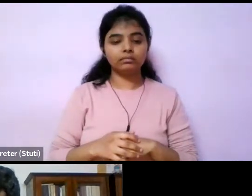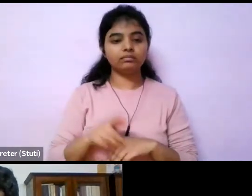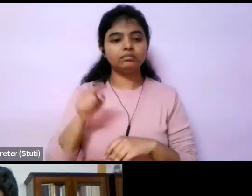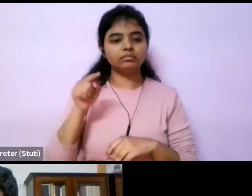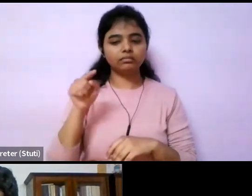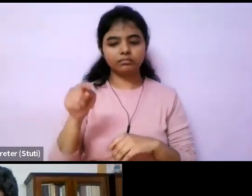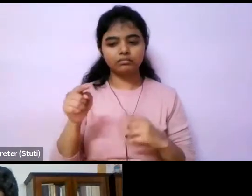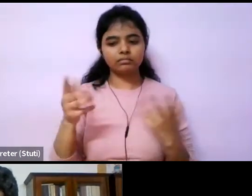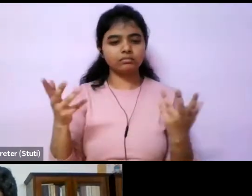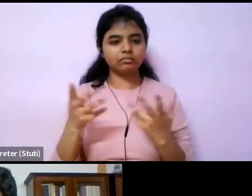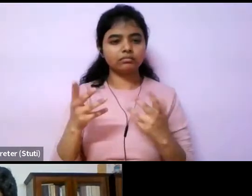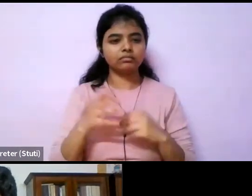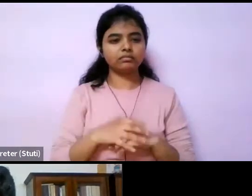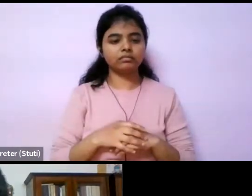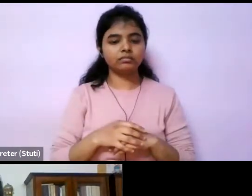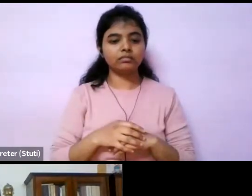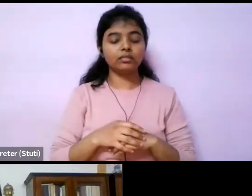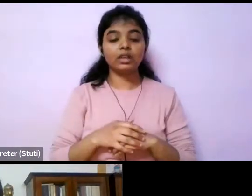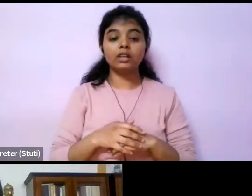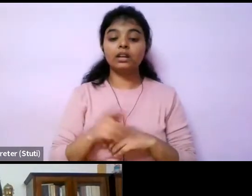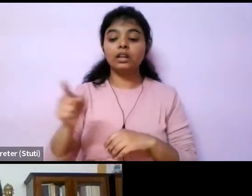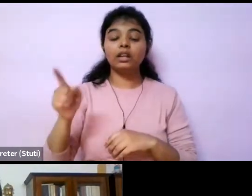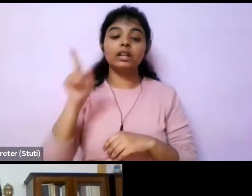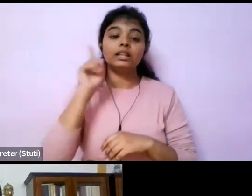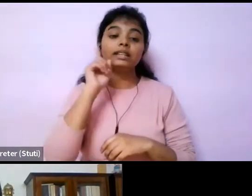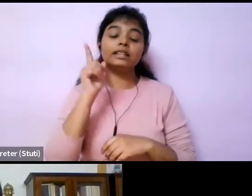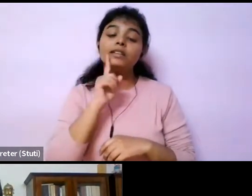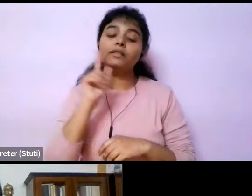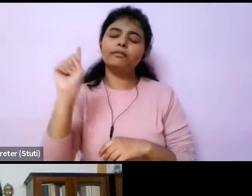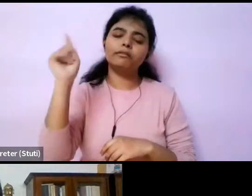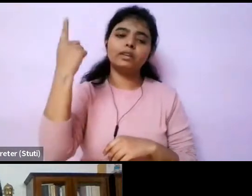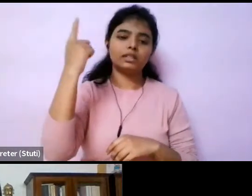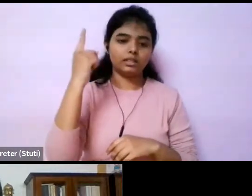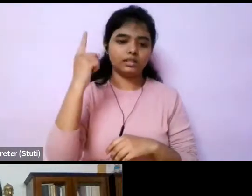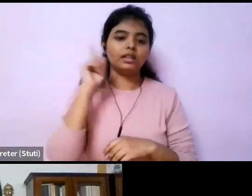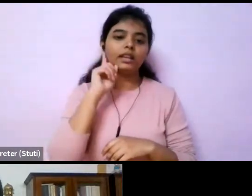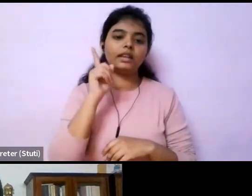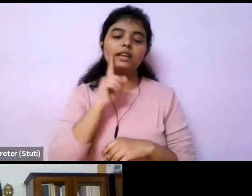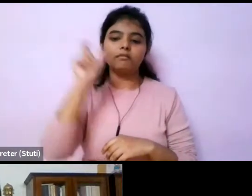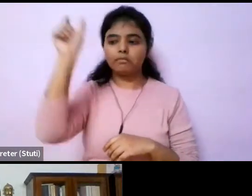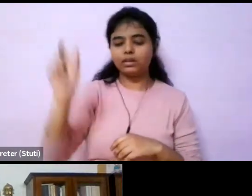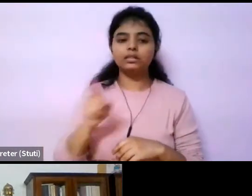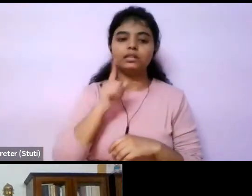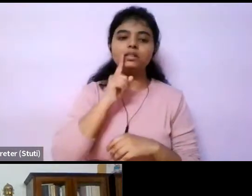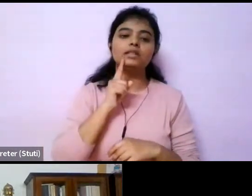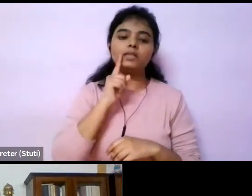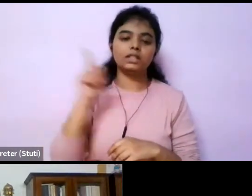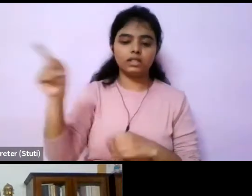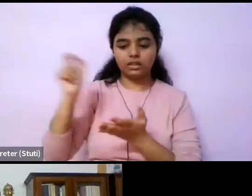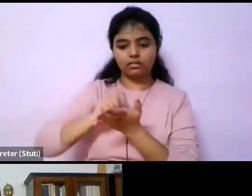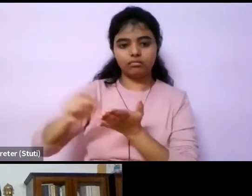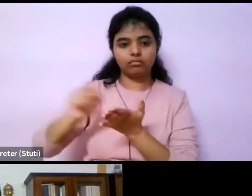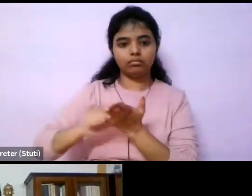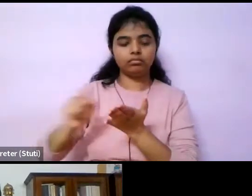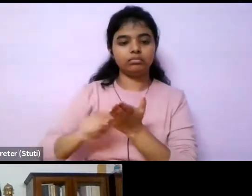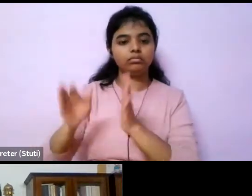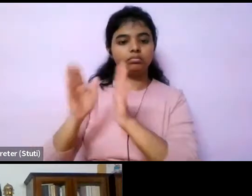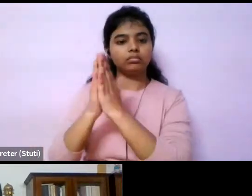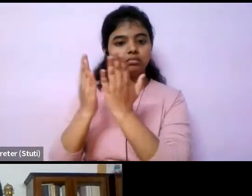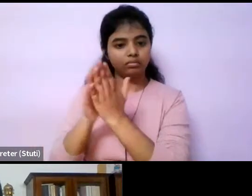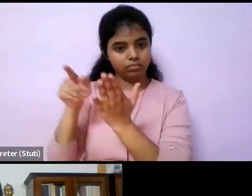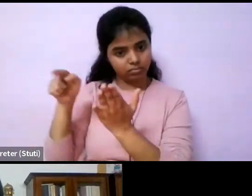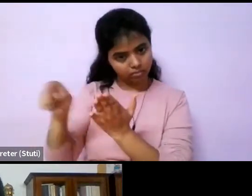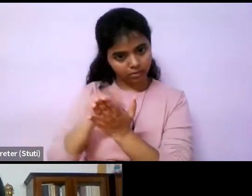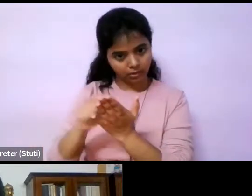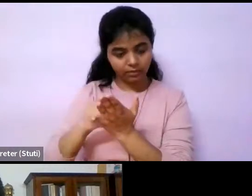this is one of the first deaf narratives to be written, he is speaking very